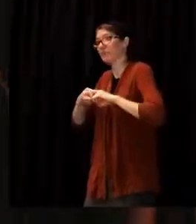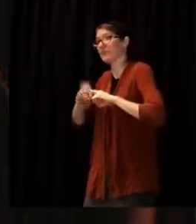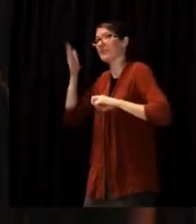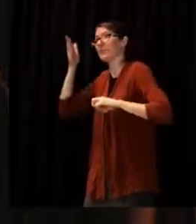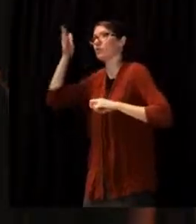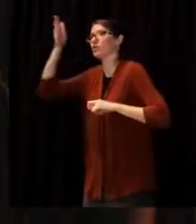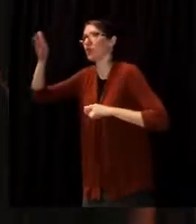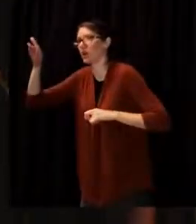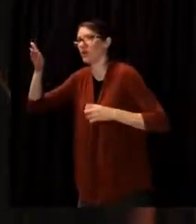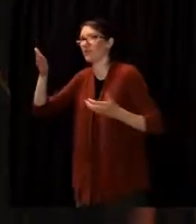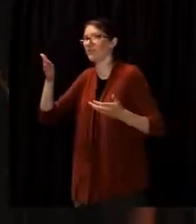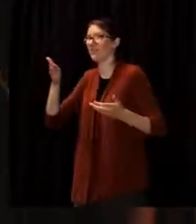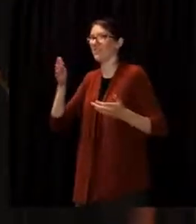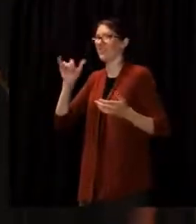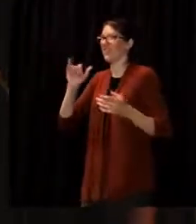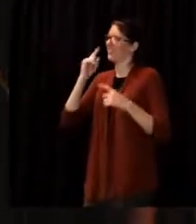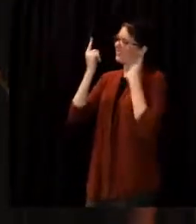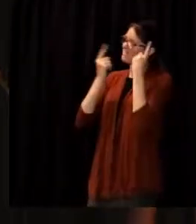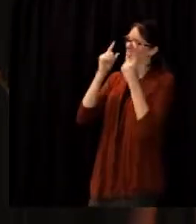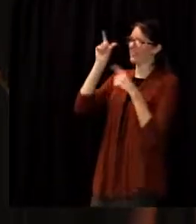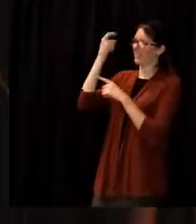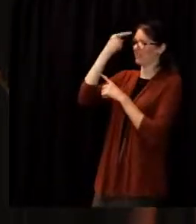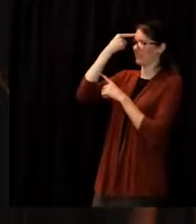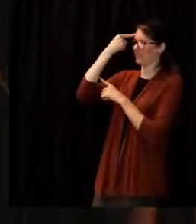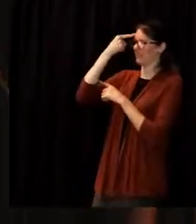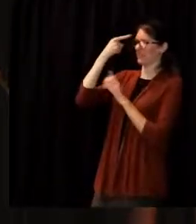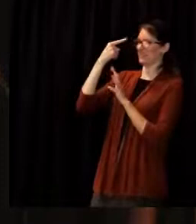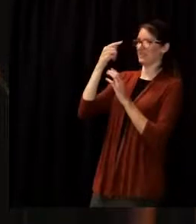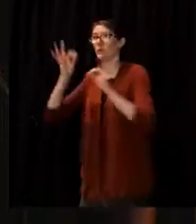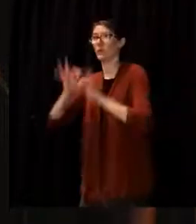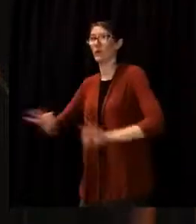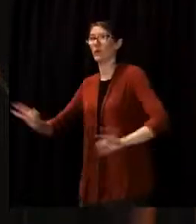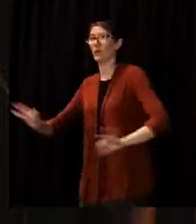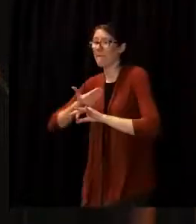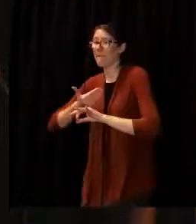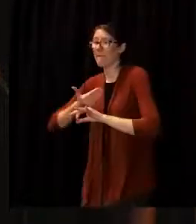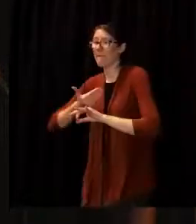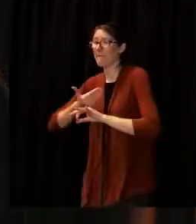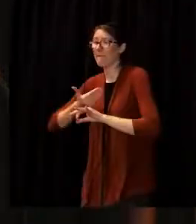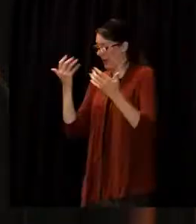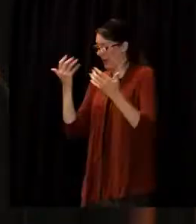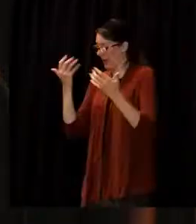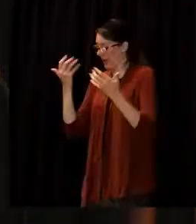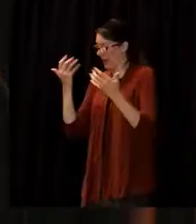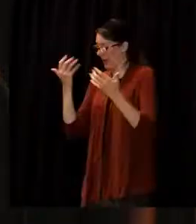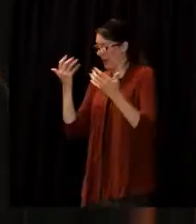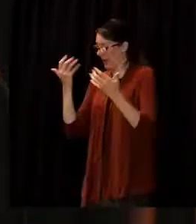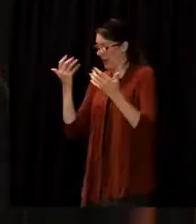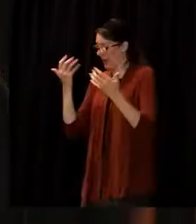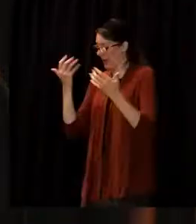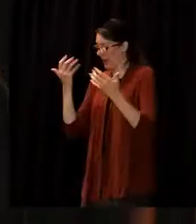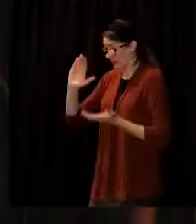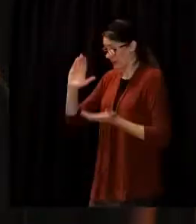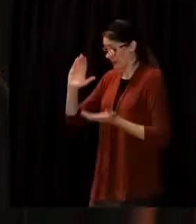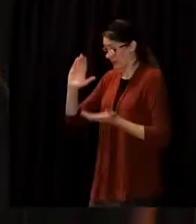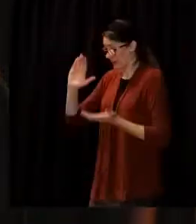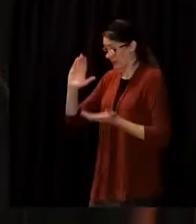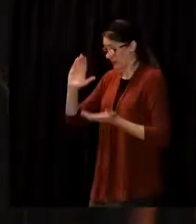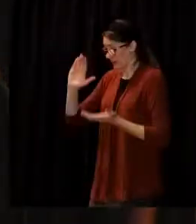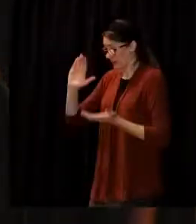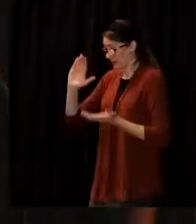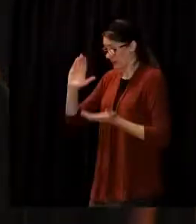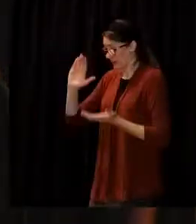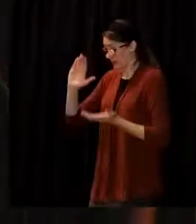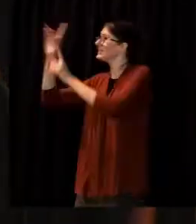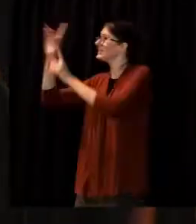funny and humorous when you think about the government, that's not what we want to do as a church. And so what do we want to do? We want to take his causes